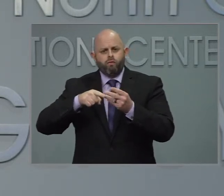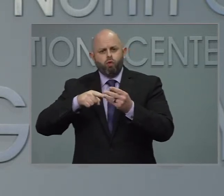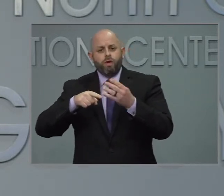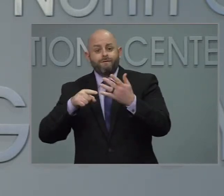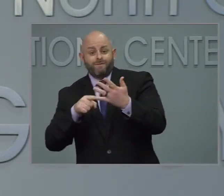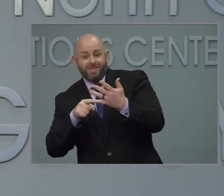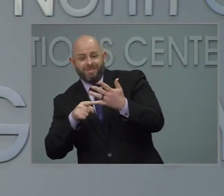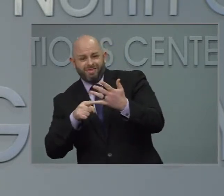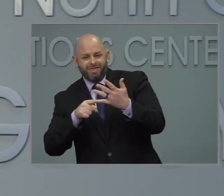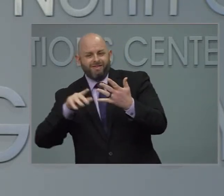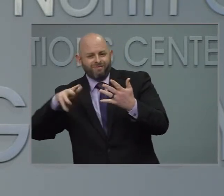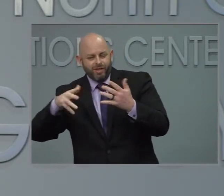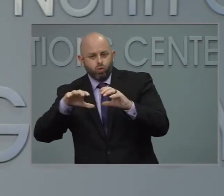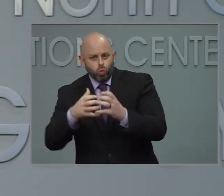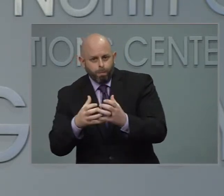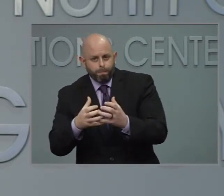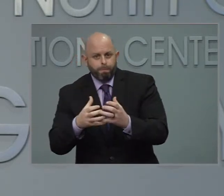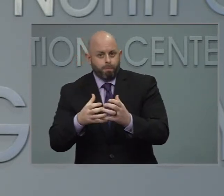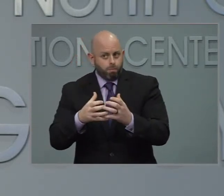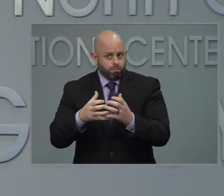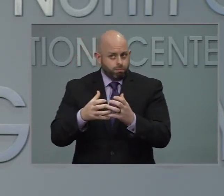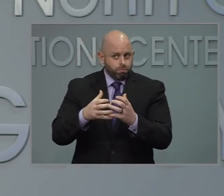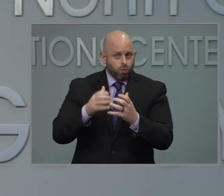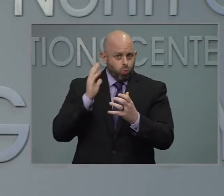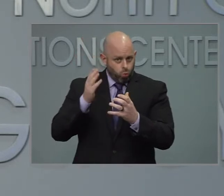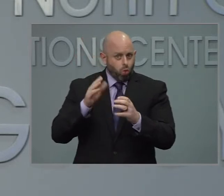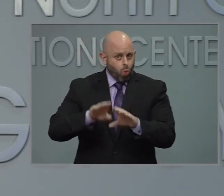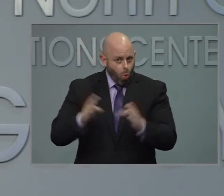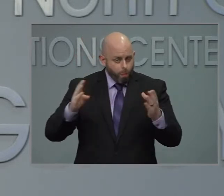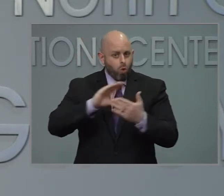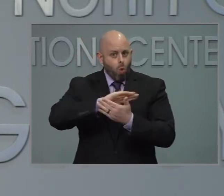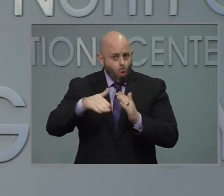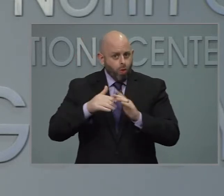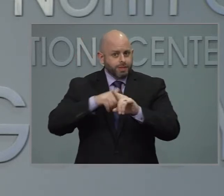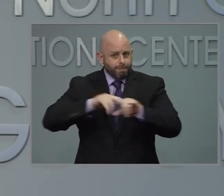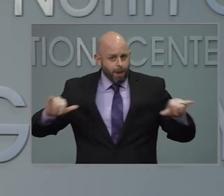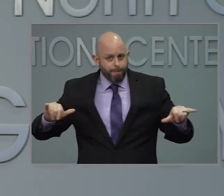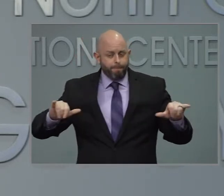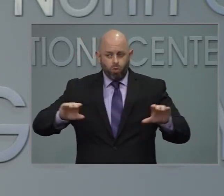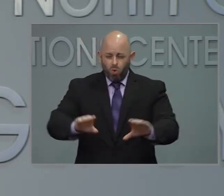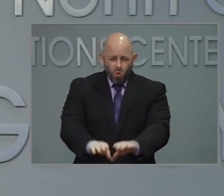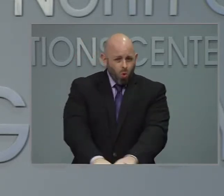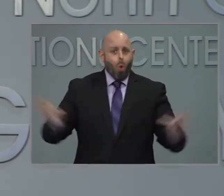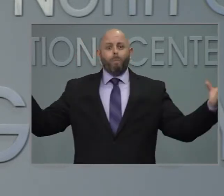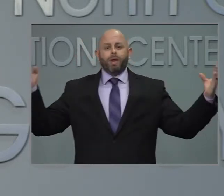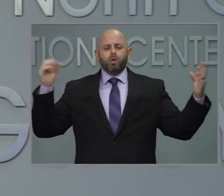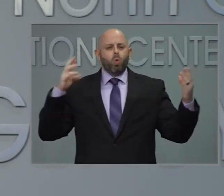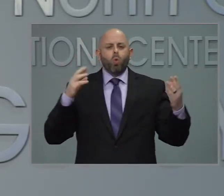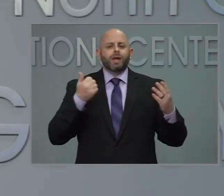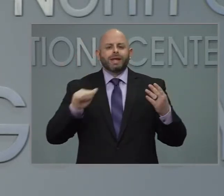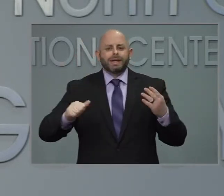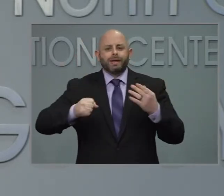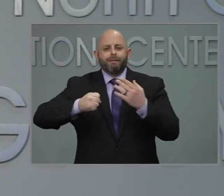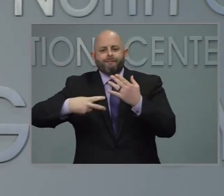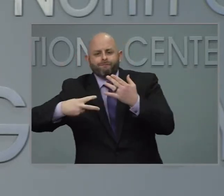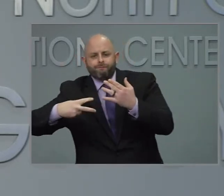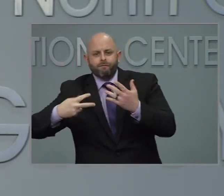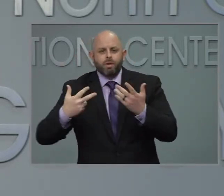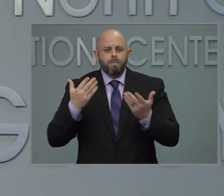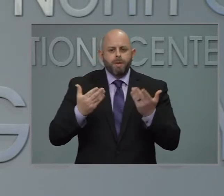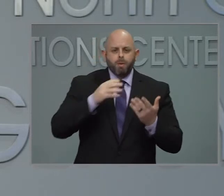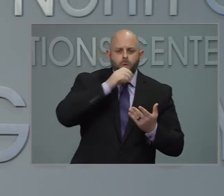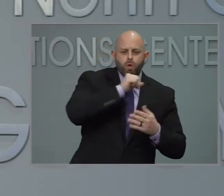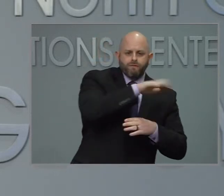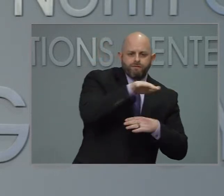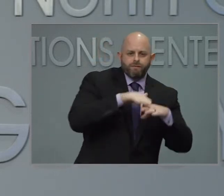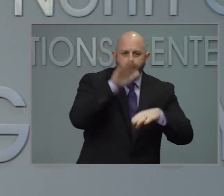expect that to all still happen at once, or do you expect there to be any sort of splitting of Group 5, whether it's 55 and older or anything